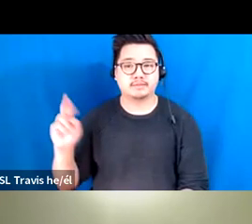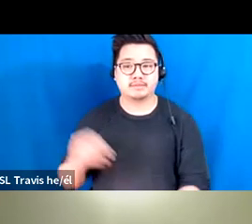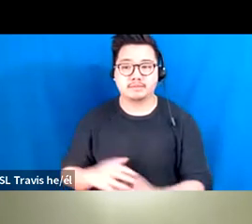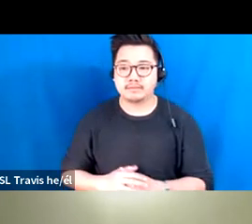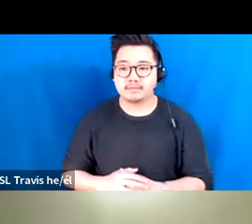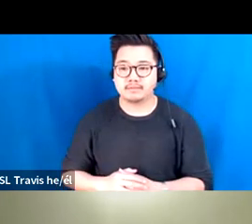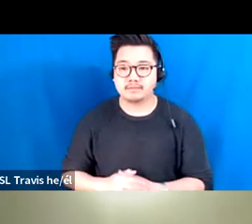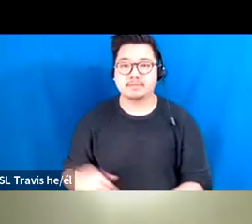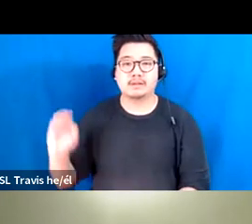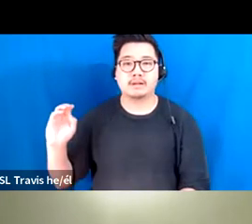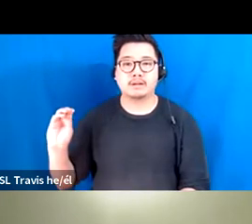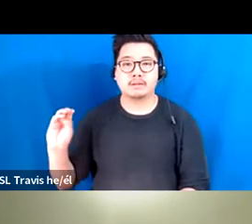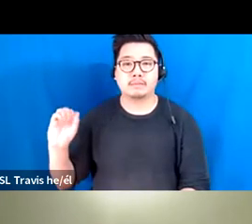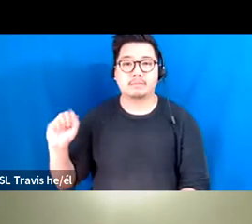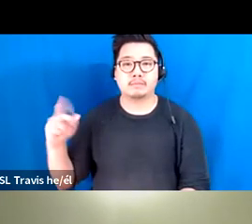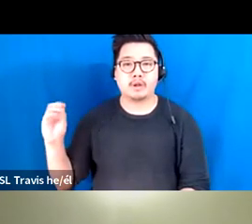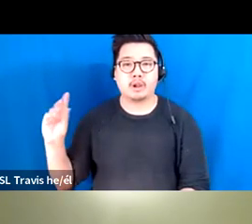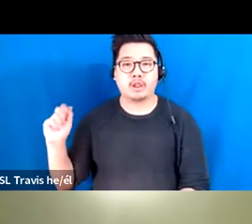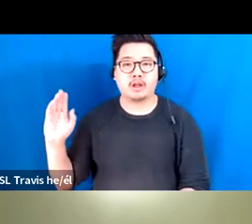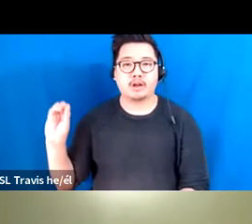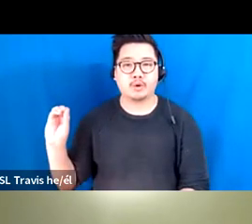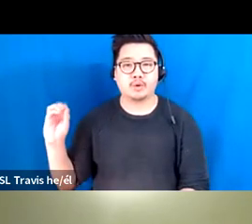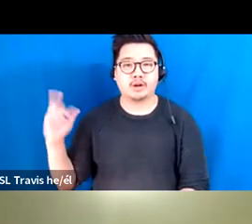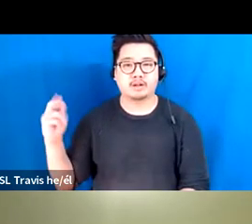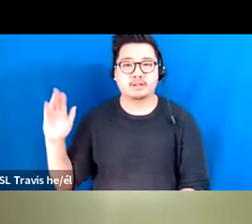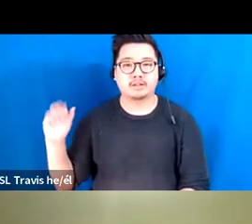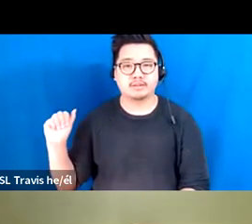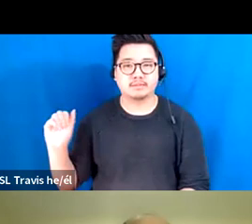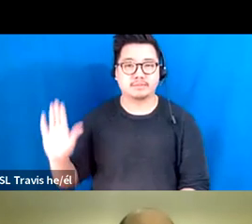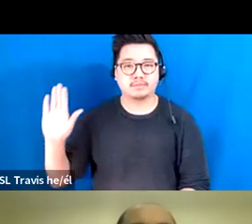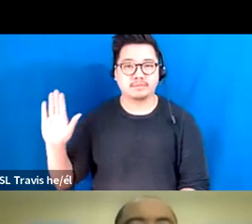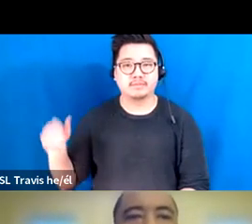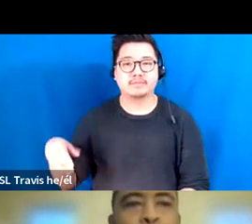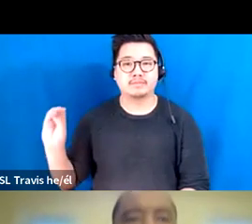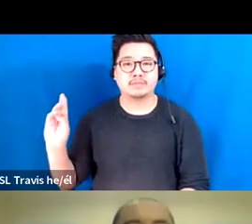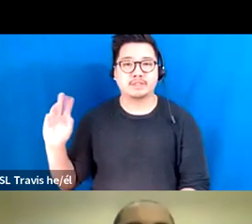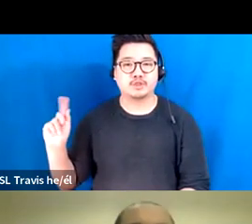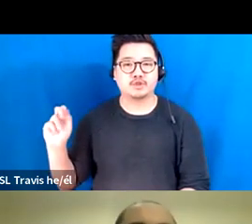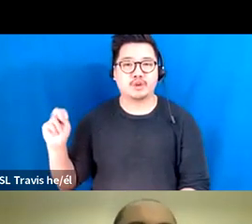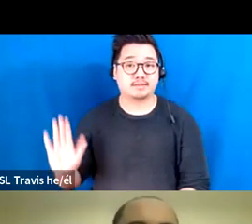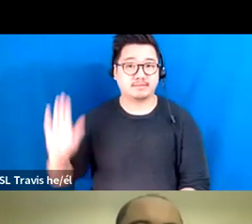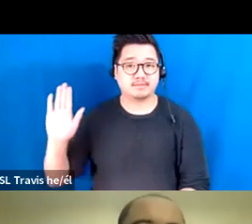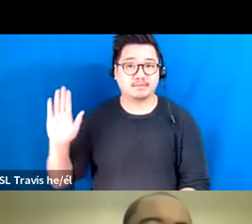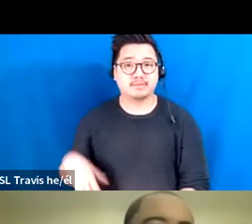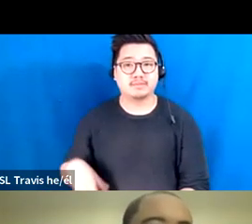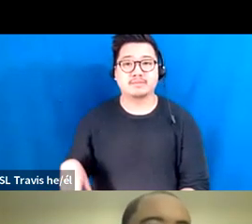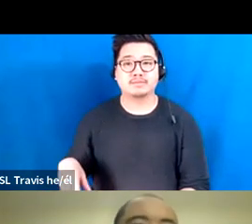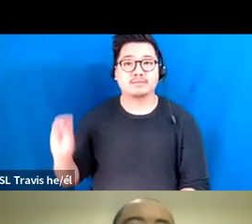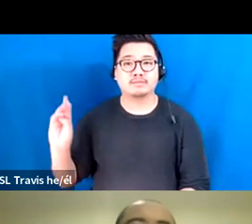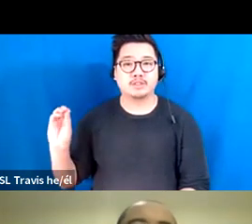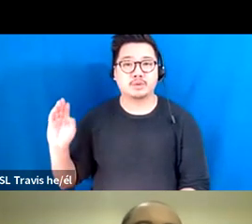miss polanco garcia mr tran president mr o'neal